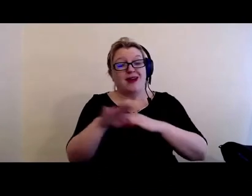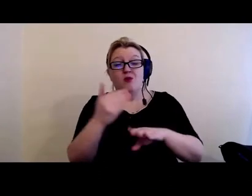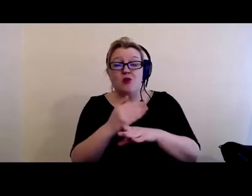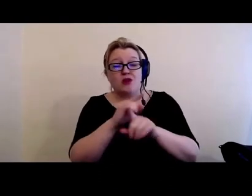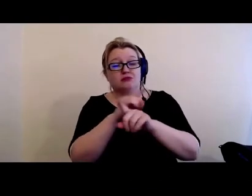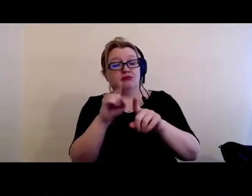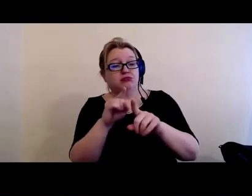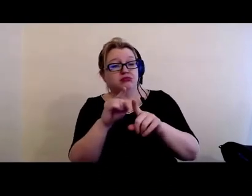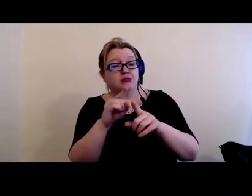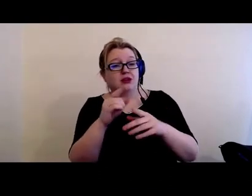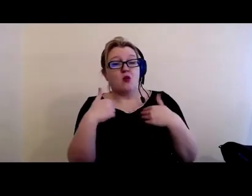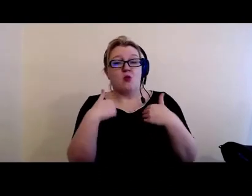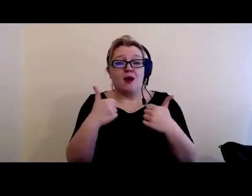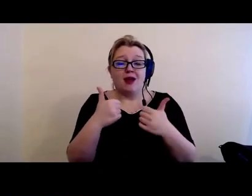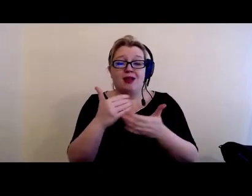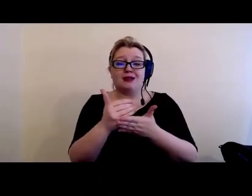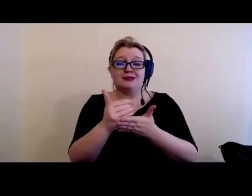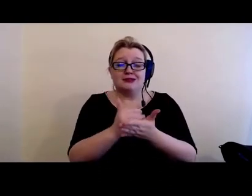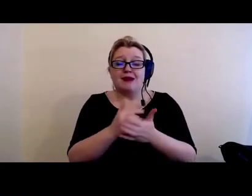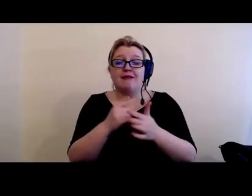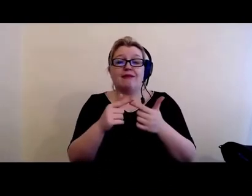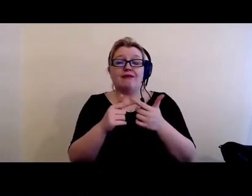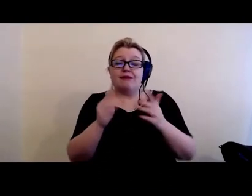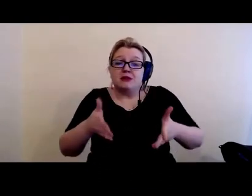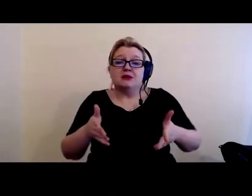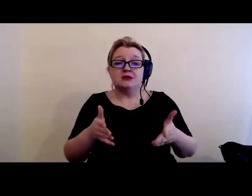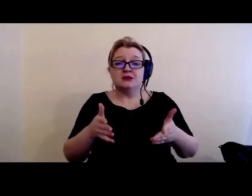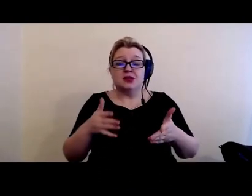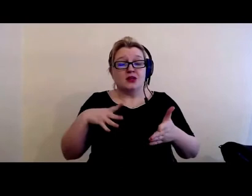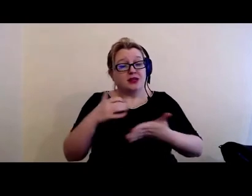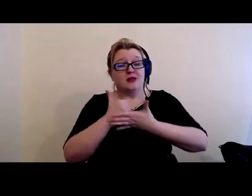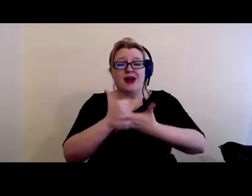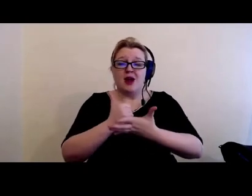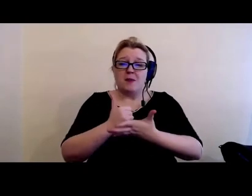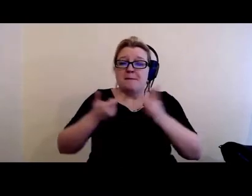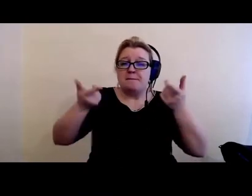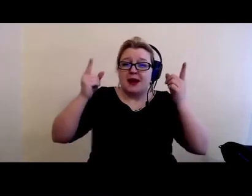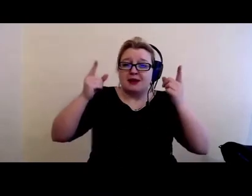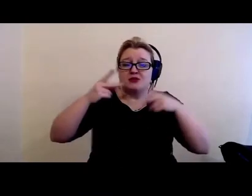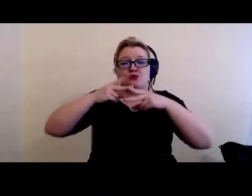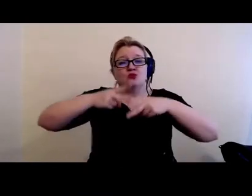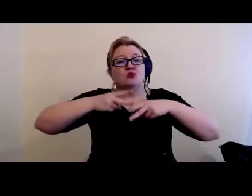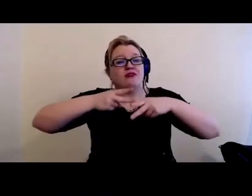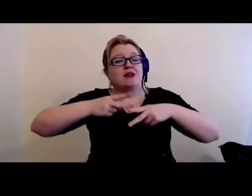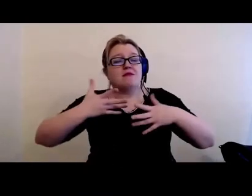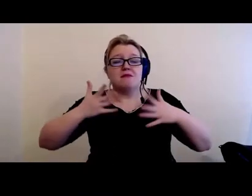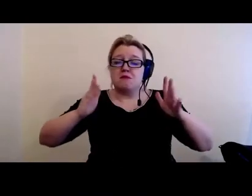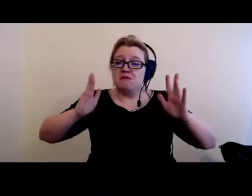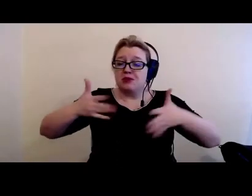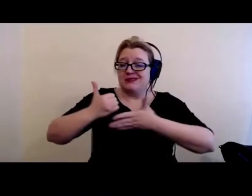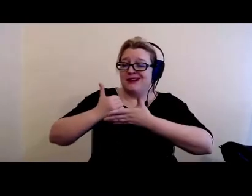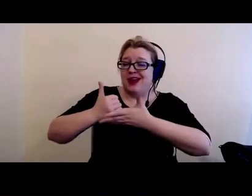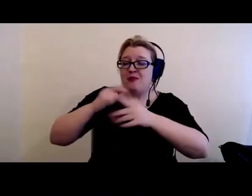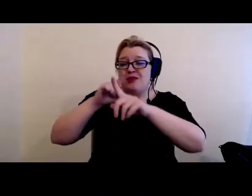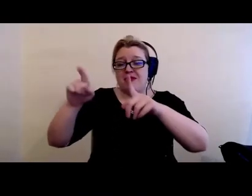really important. So helping employers, managers, supervisors really focus on the sort of the